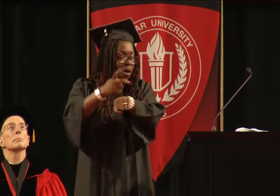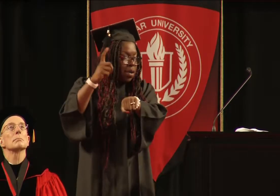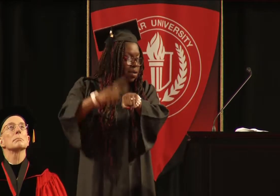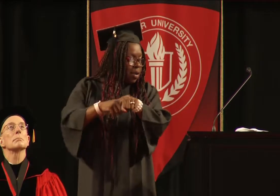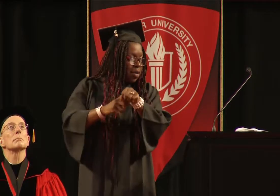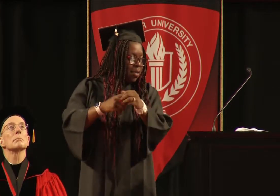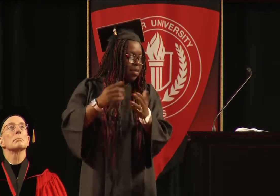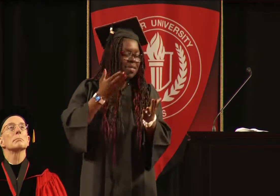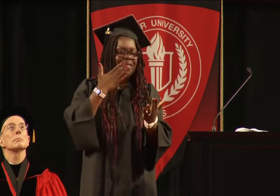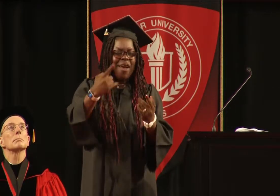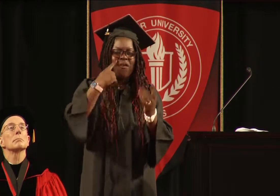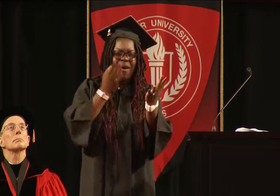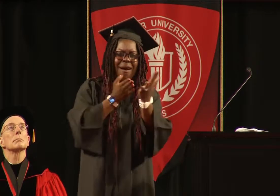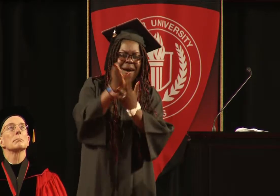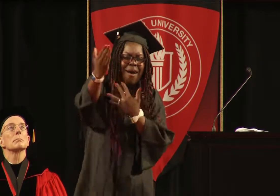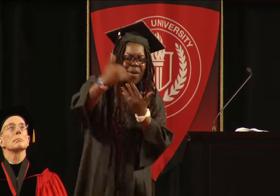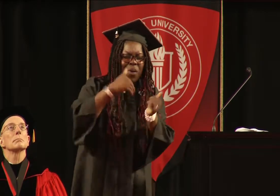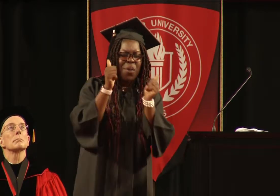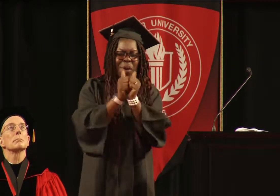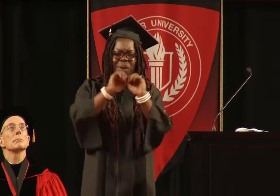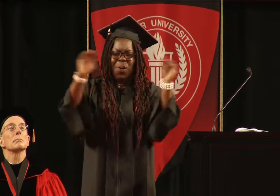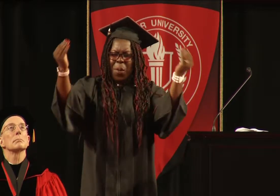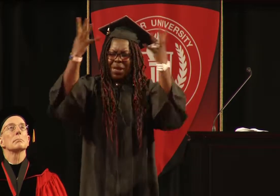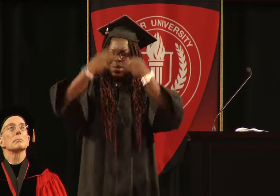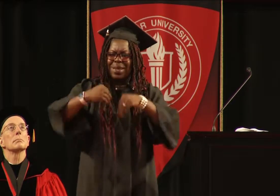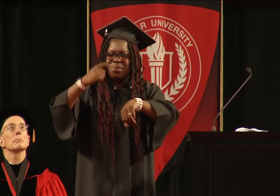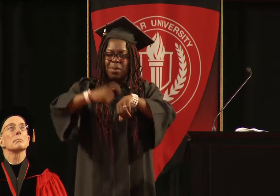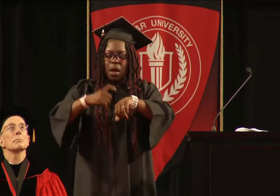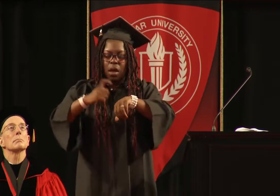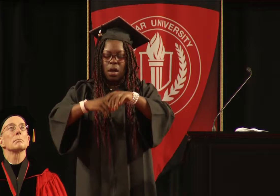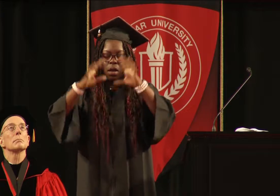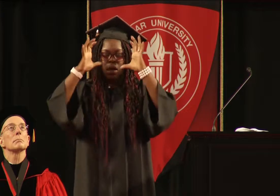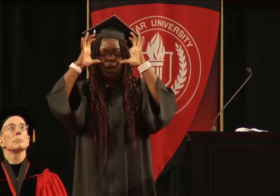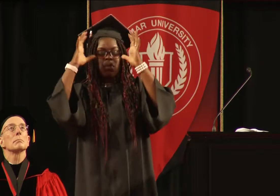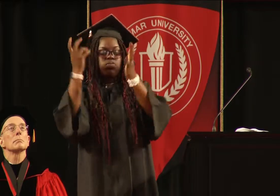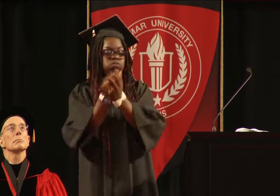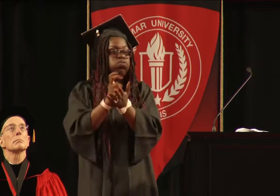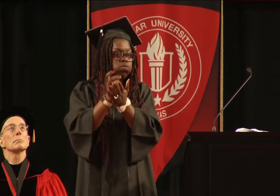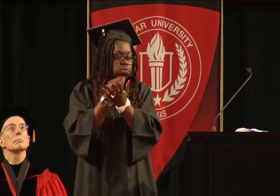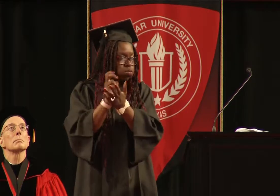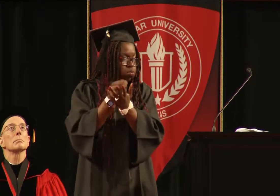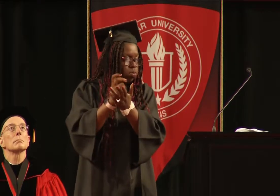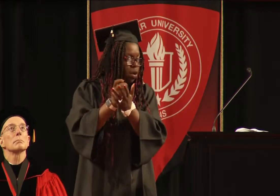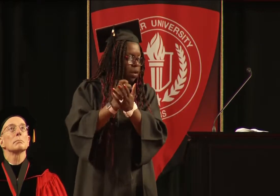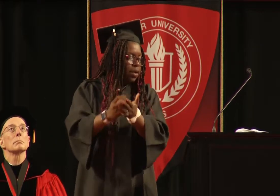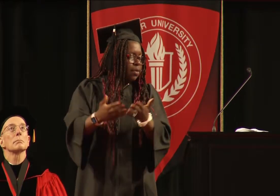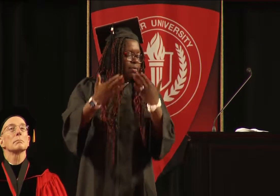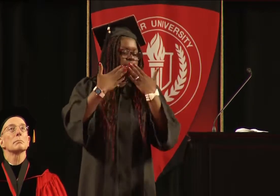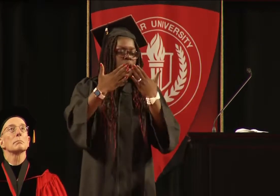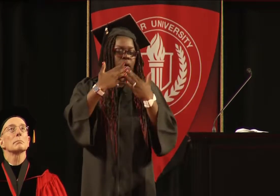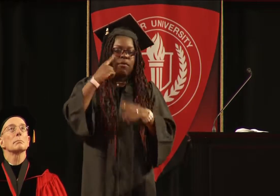and motivating us during difficult times, sometimes sleepless nights.